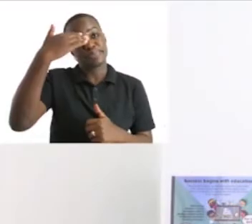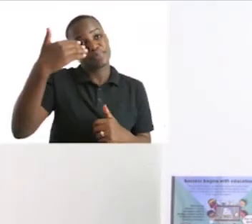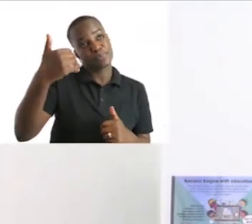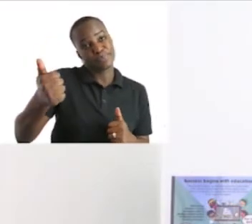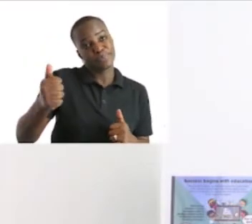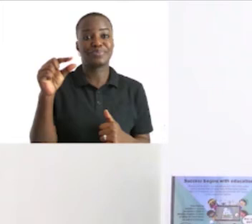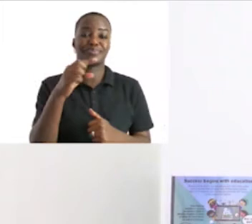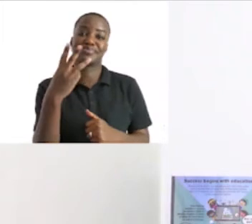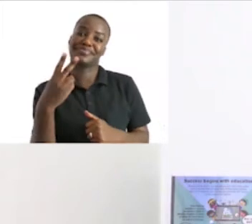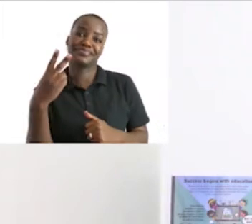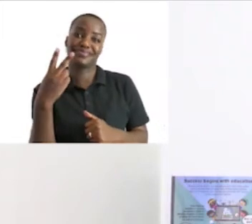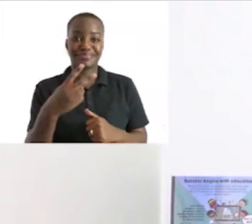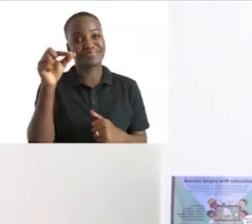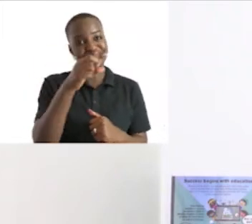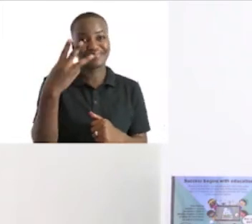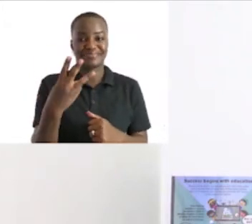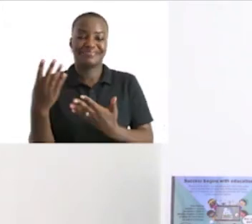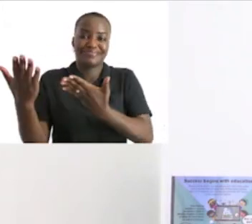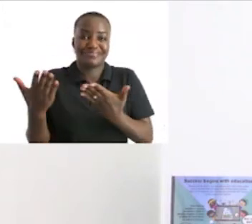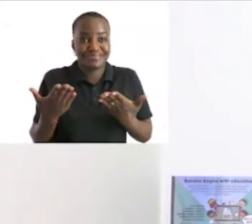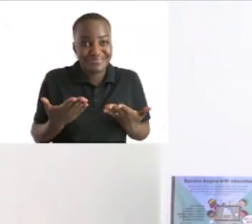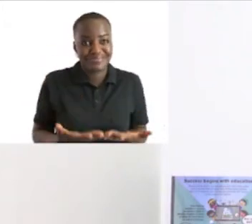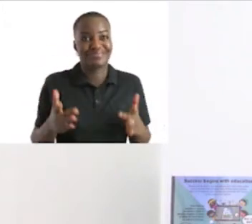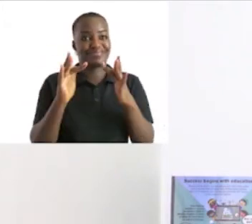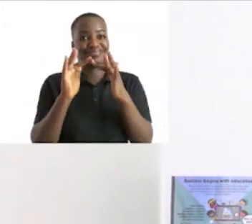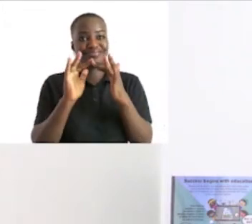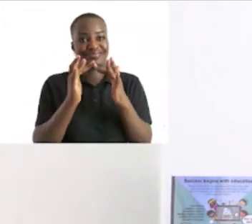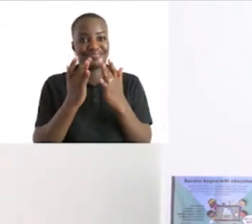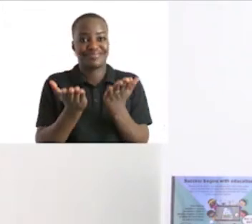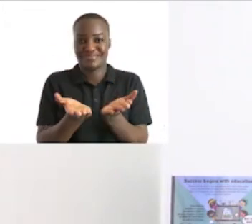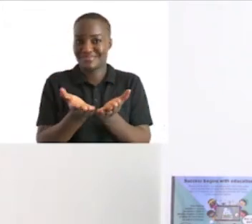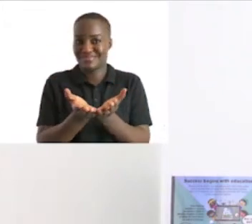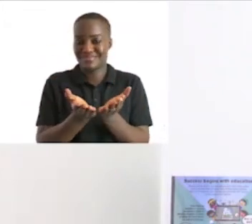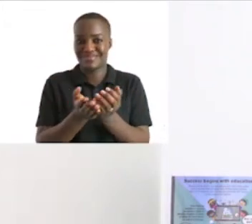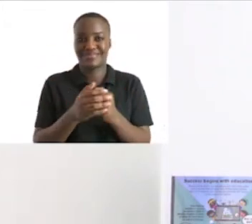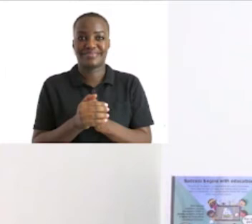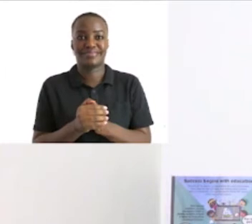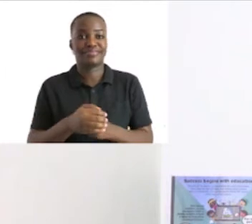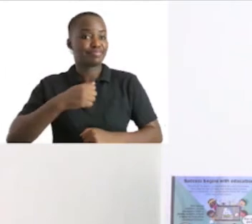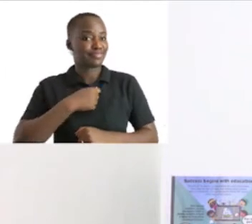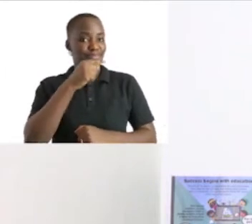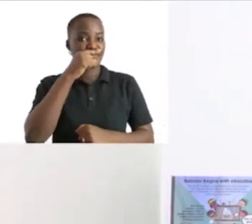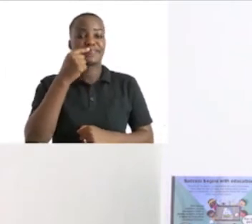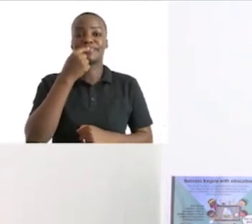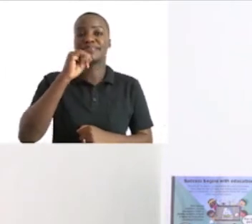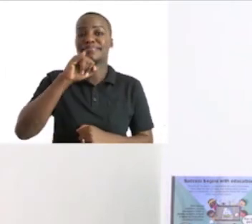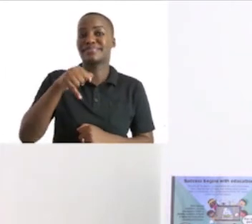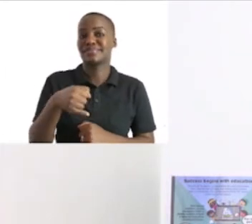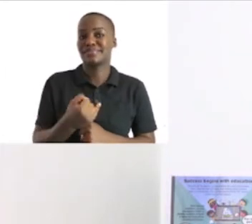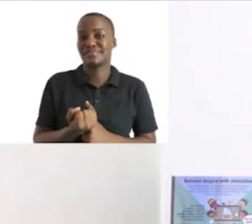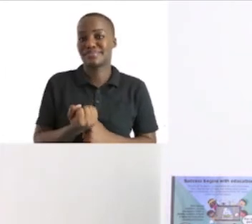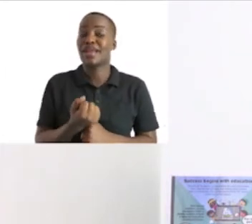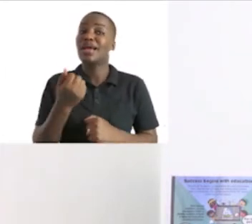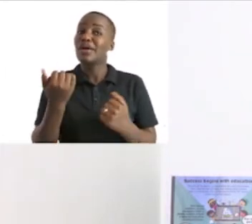Hello, grade 2s and 3s. Welcome back to my Zone Online School. My name is Teacher Mutsa, and